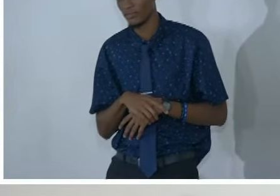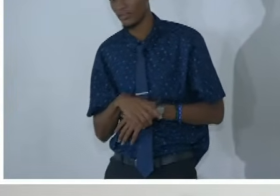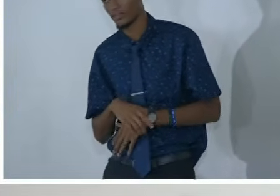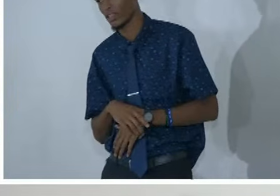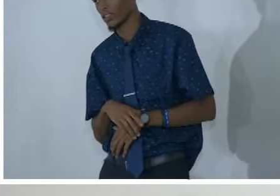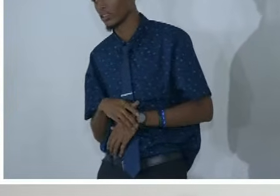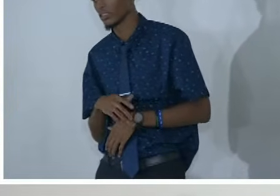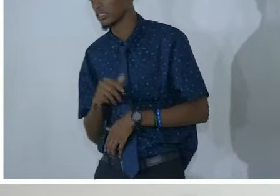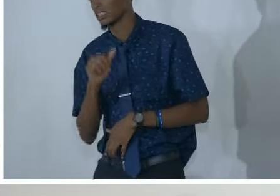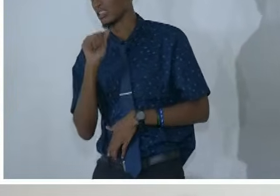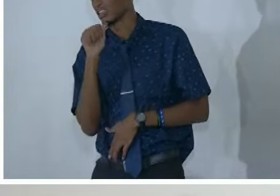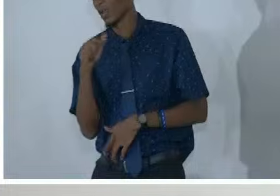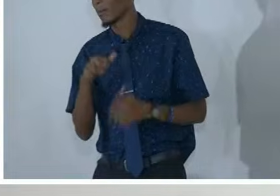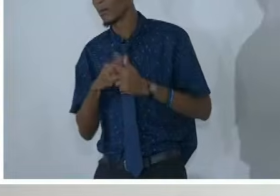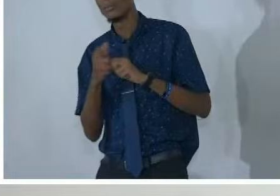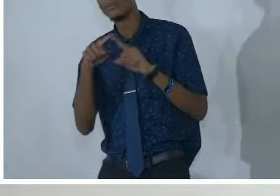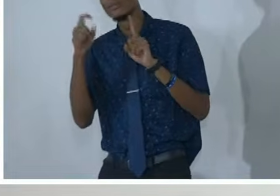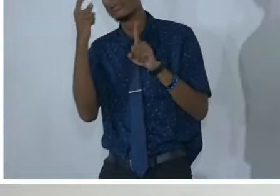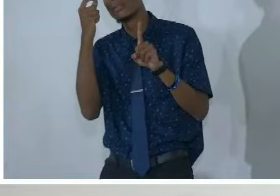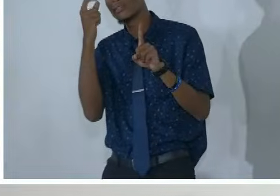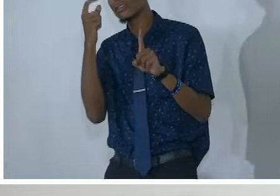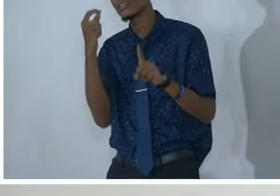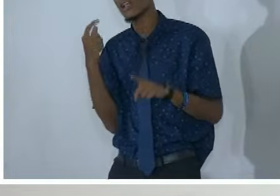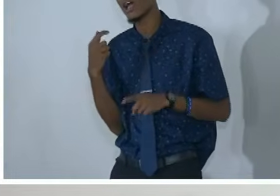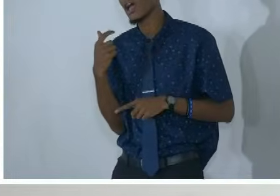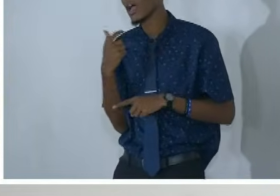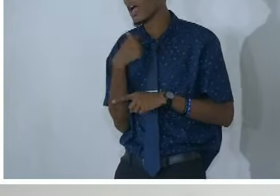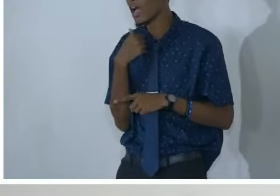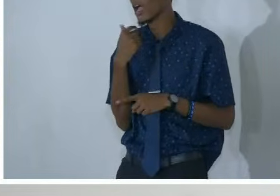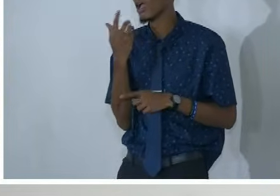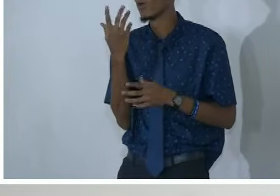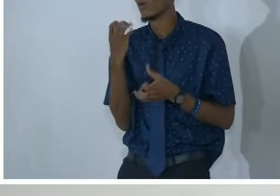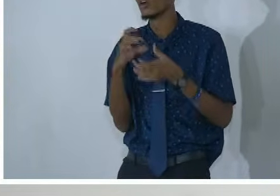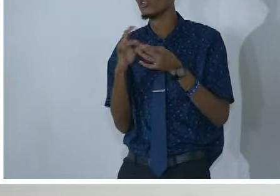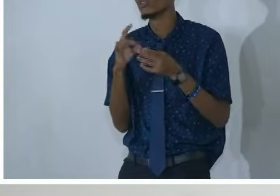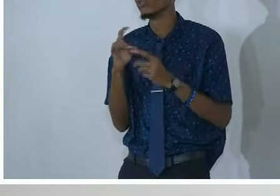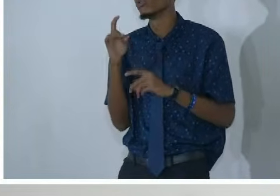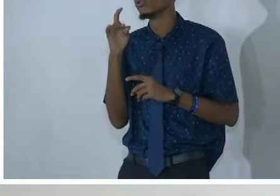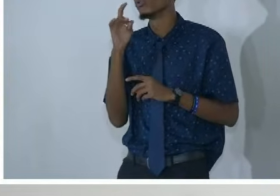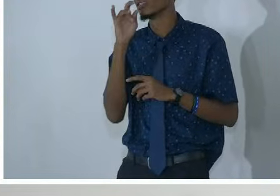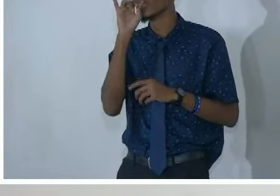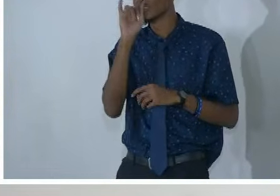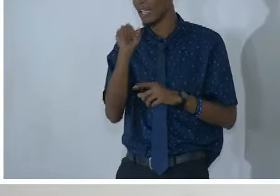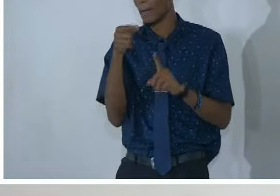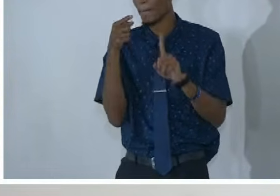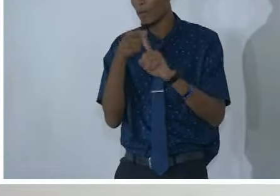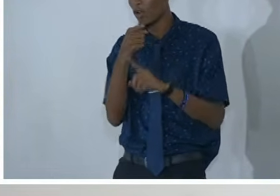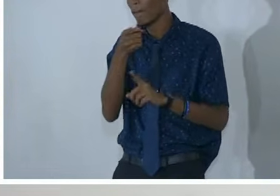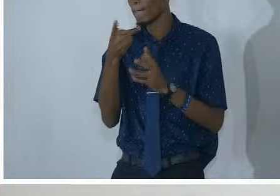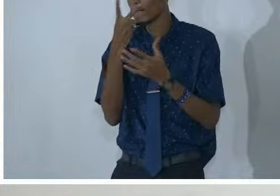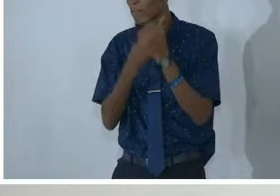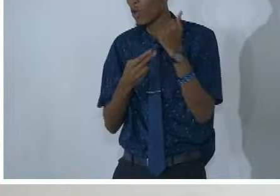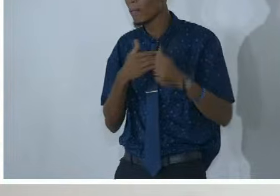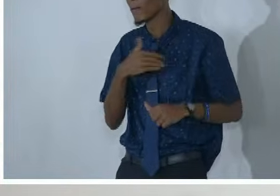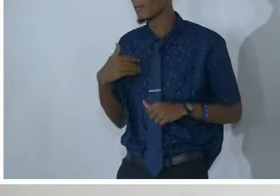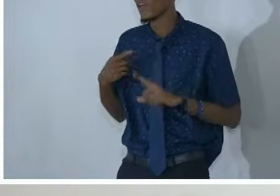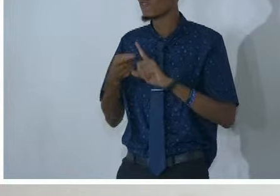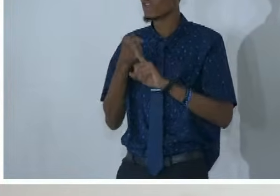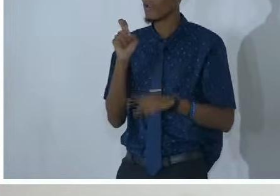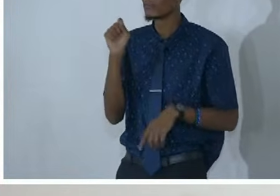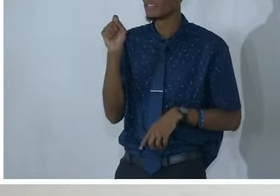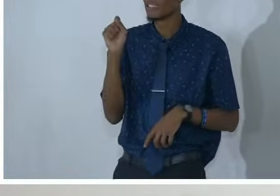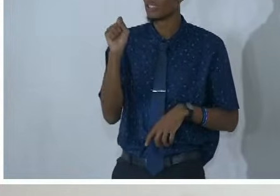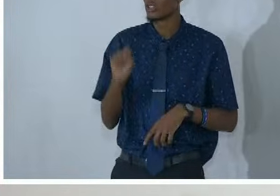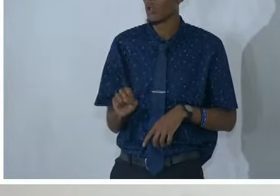Not a problem. But you see, and let me get straight to that point. Both the member from Southeast St.